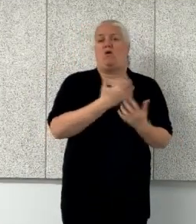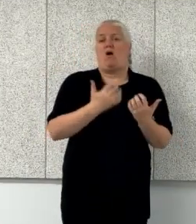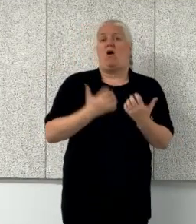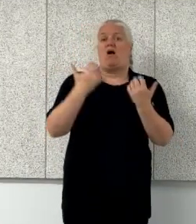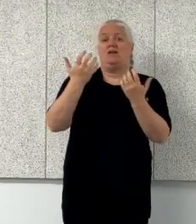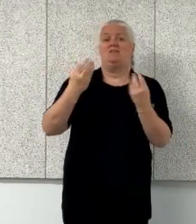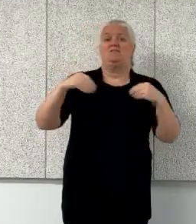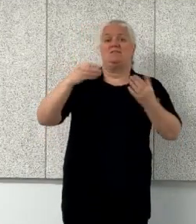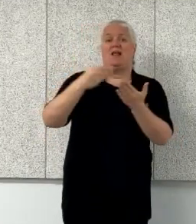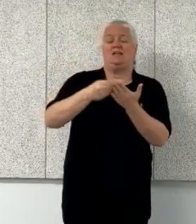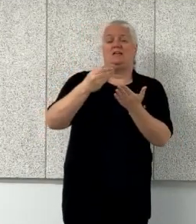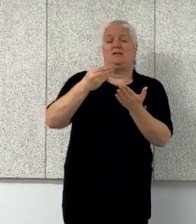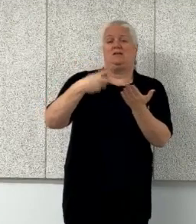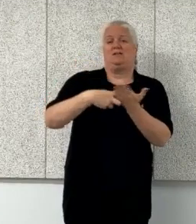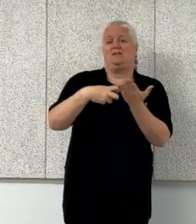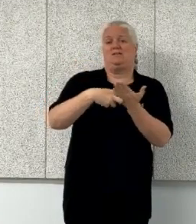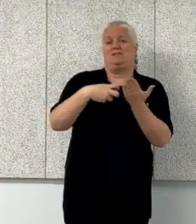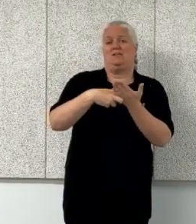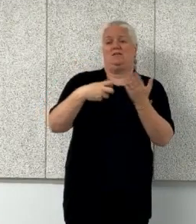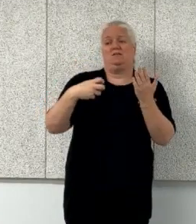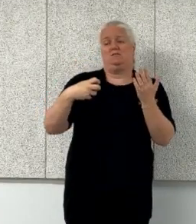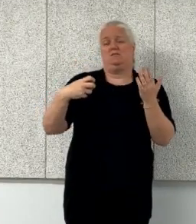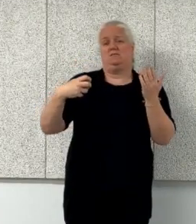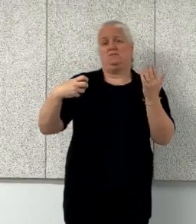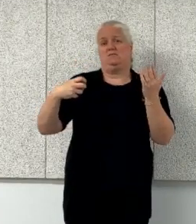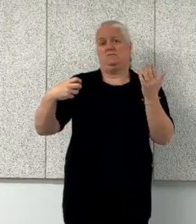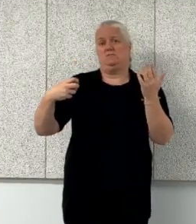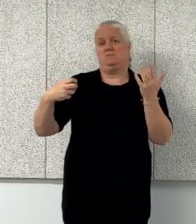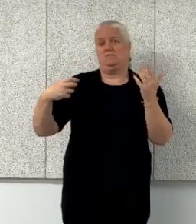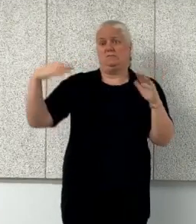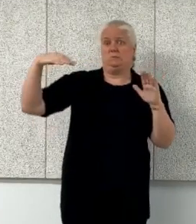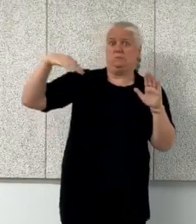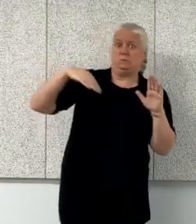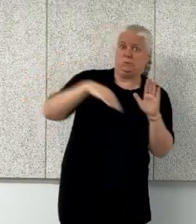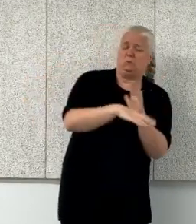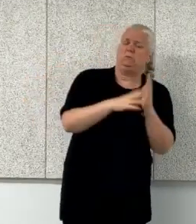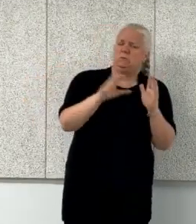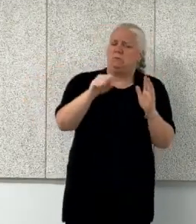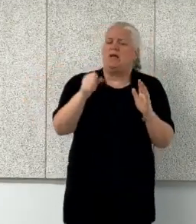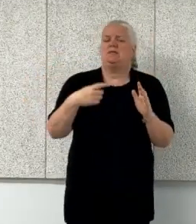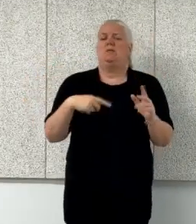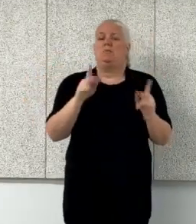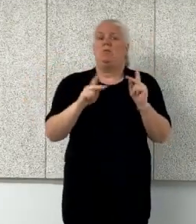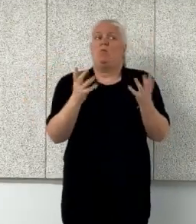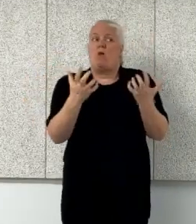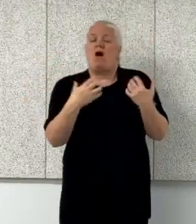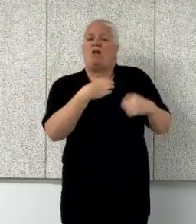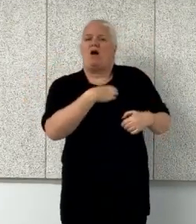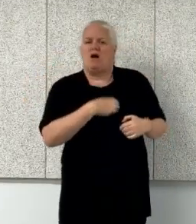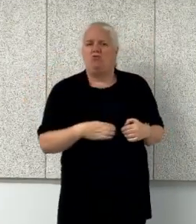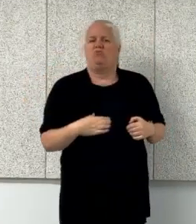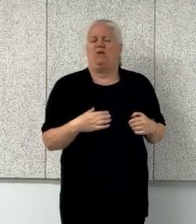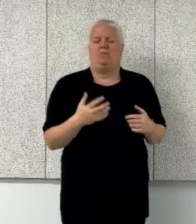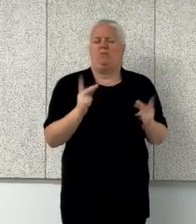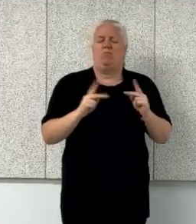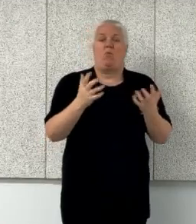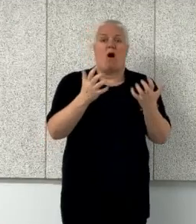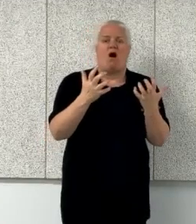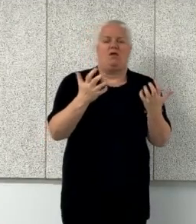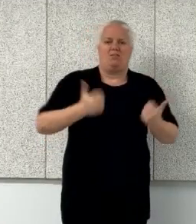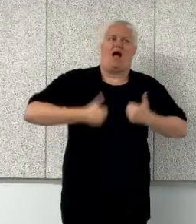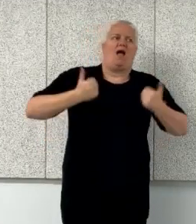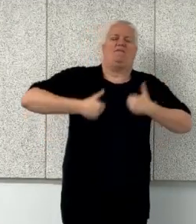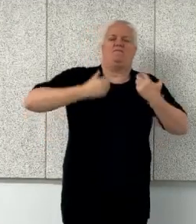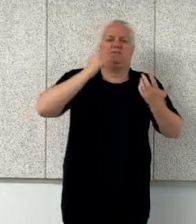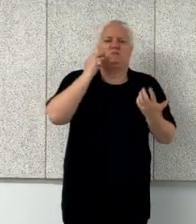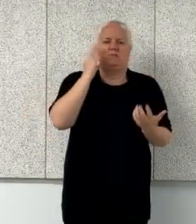but concerts around the country are selling out. As you said, you know, like people are hungry for the live experience. And so I wonder if there's something in there that we can